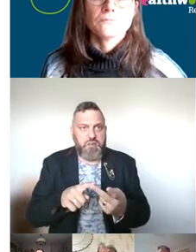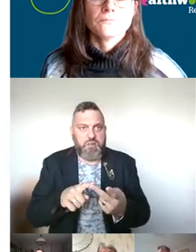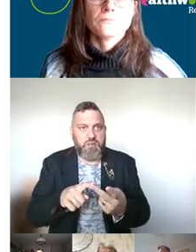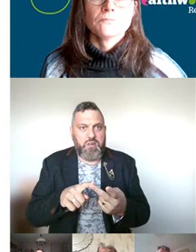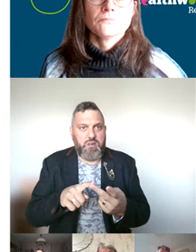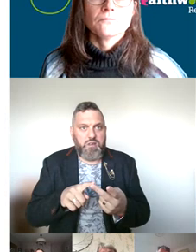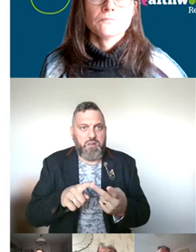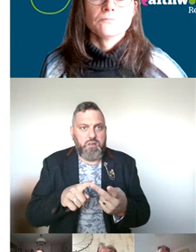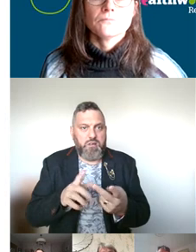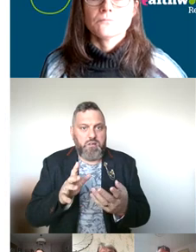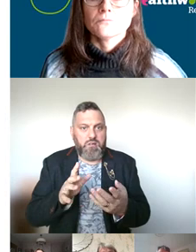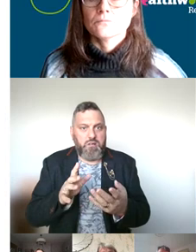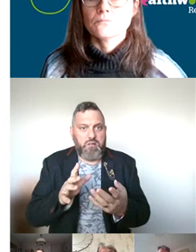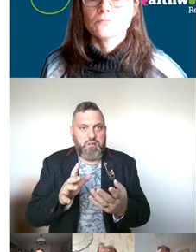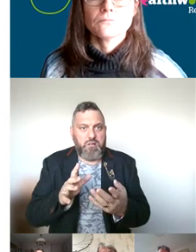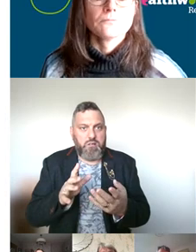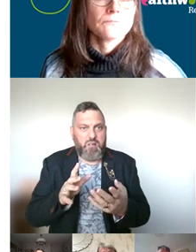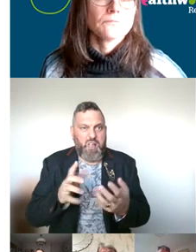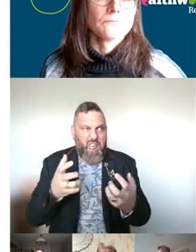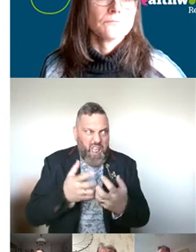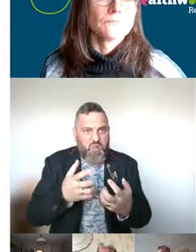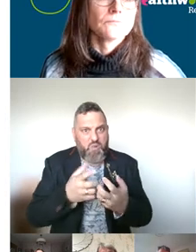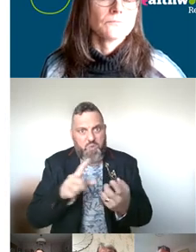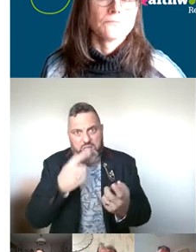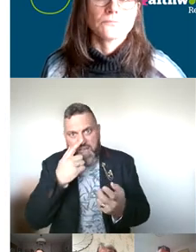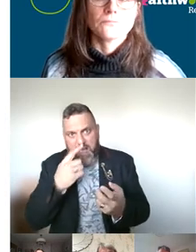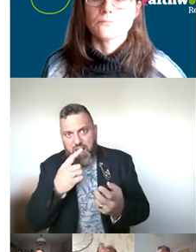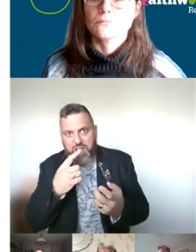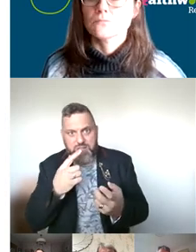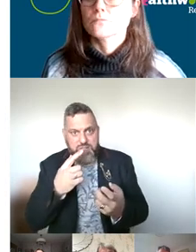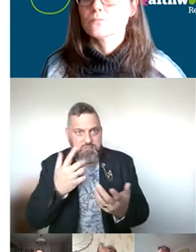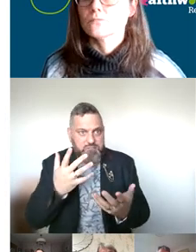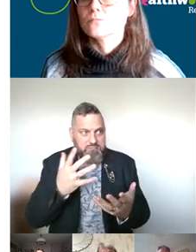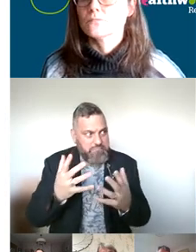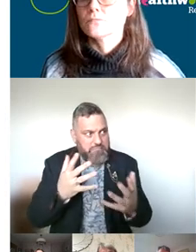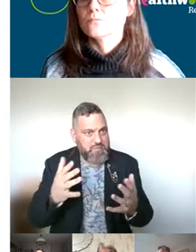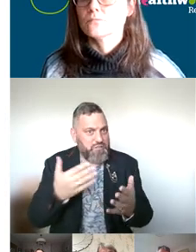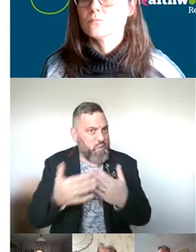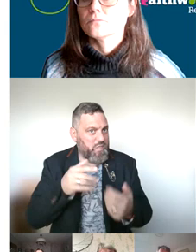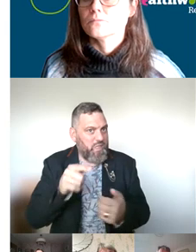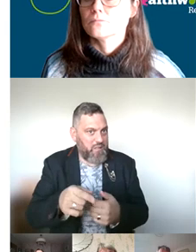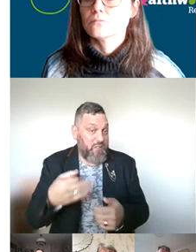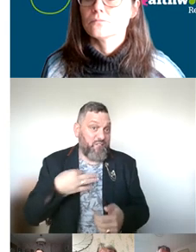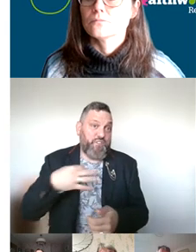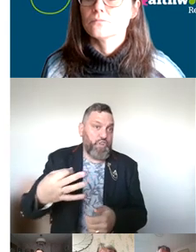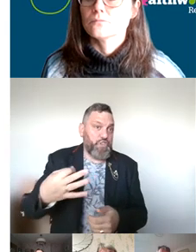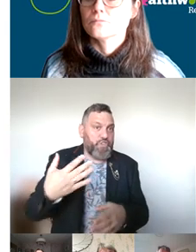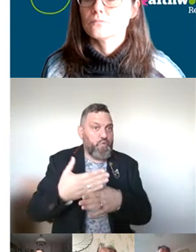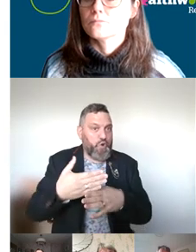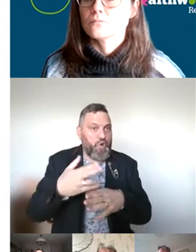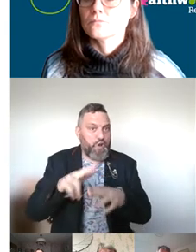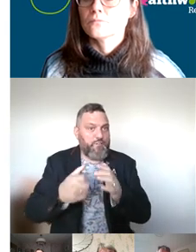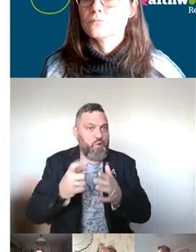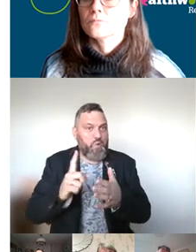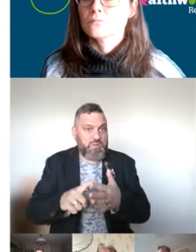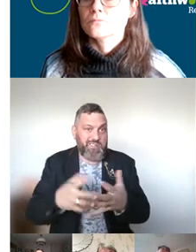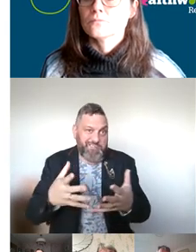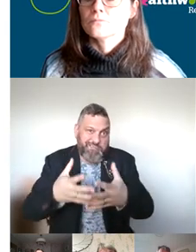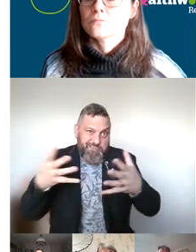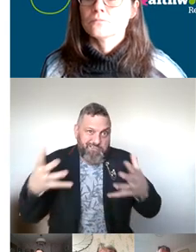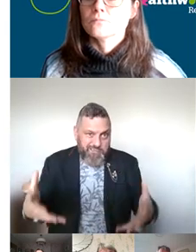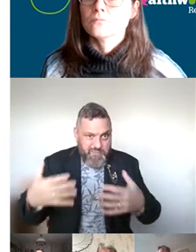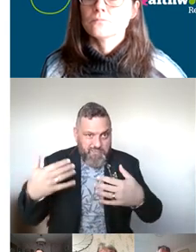look at that and the different ways that we might address that, the volunteer workforce is really, really important. Absolutely.